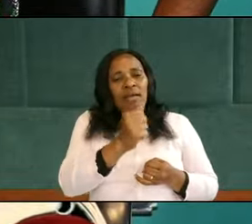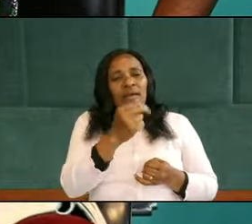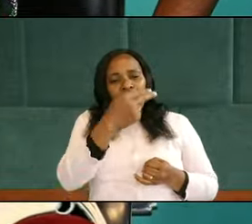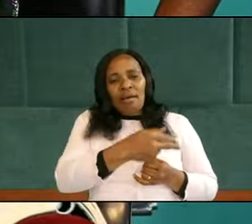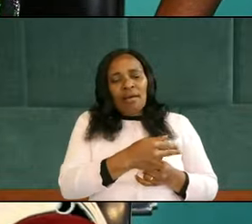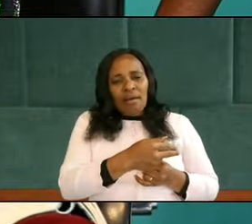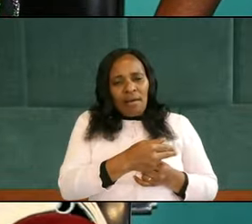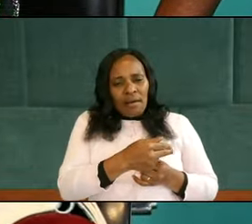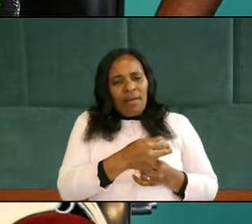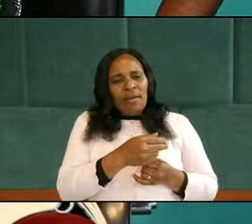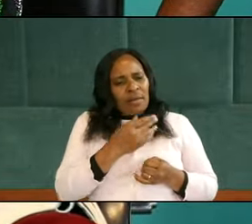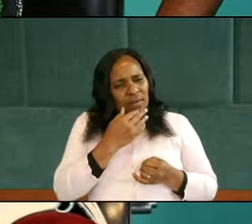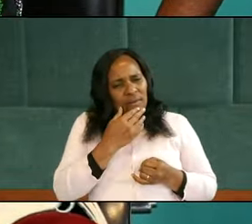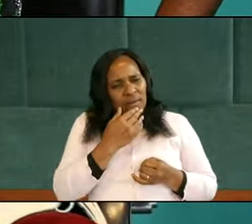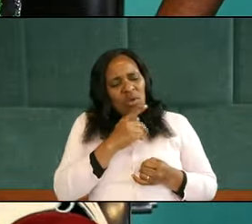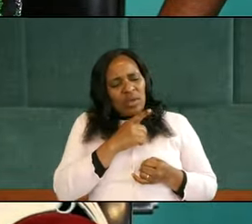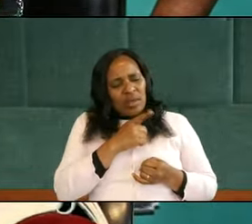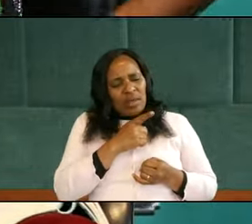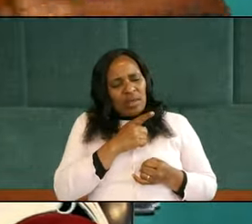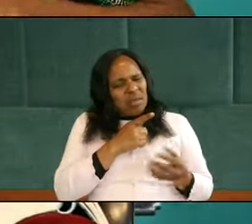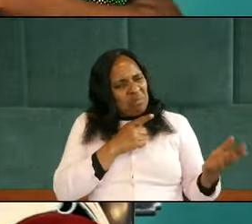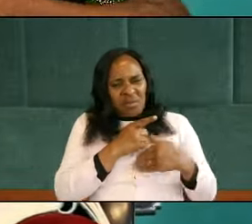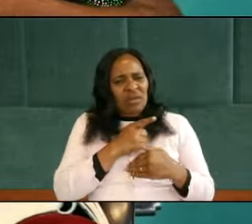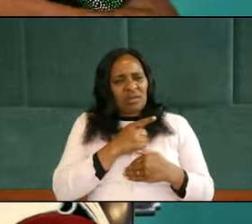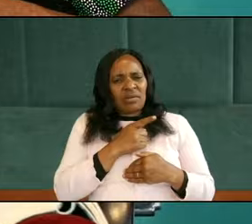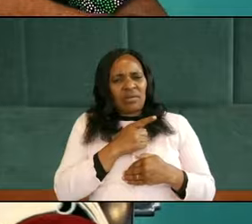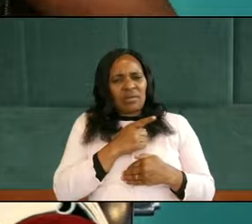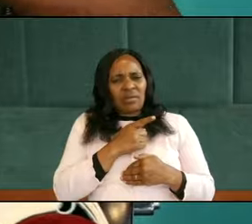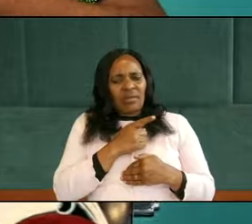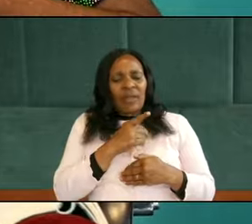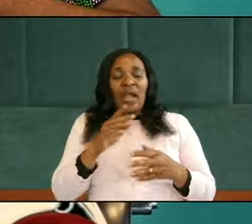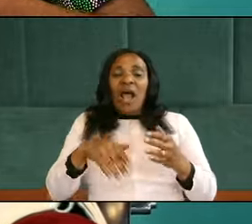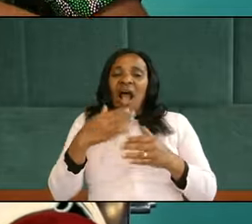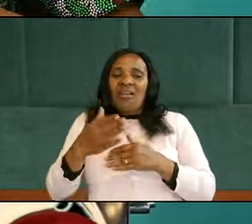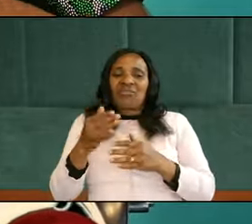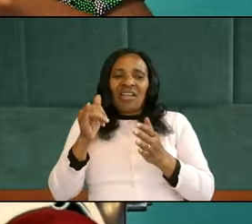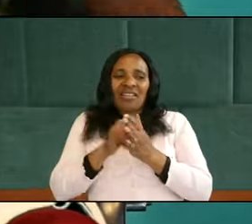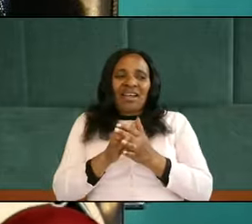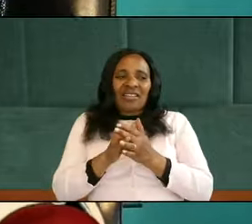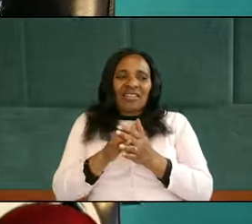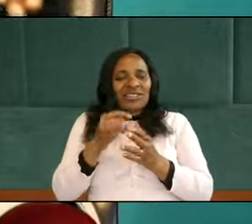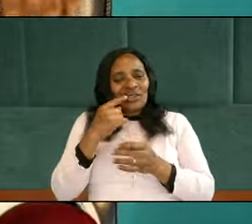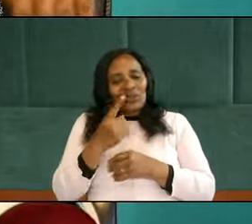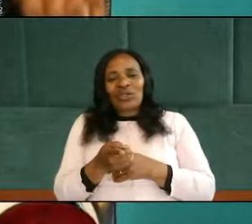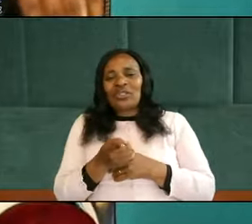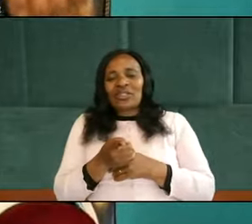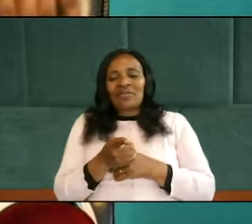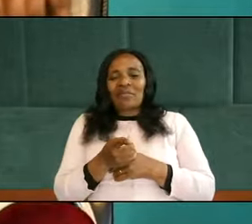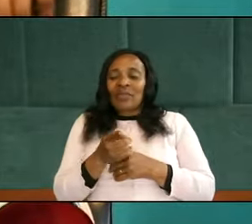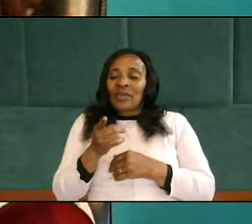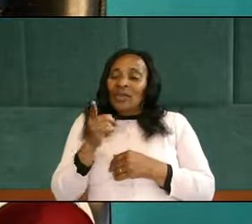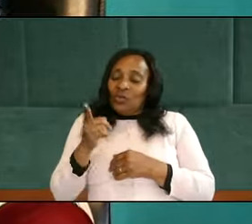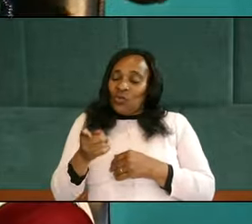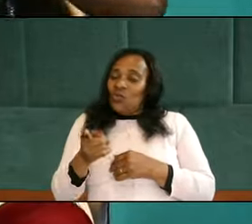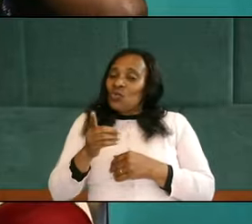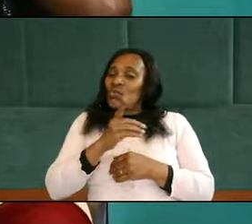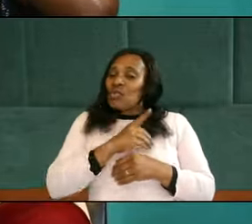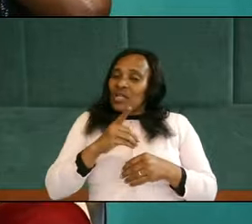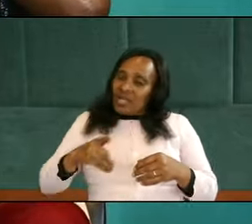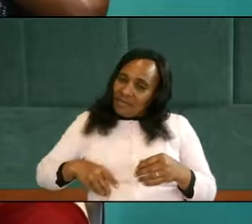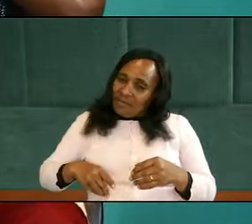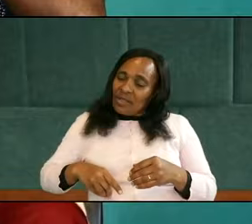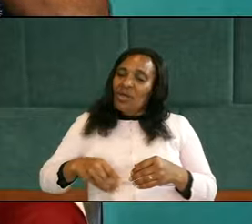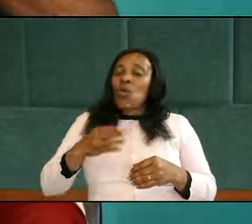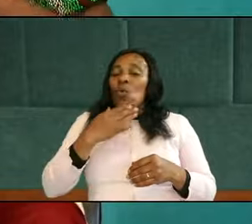like, okay, bring her. I mean, then after that, so she's told, yo, David wants